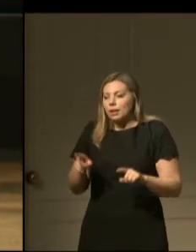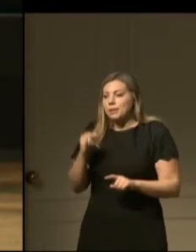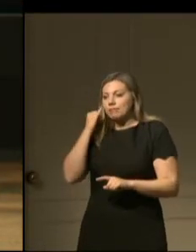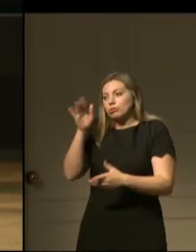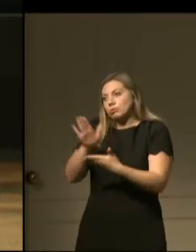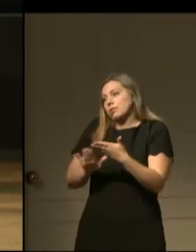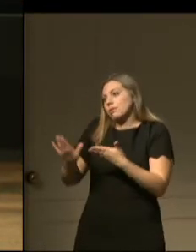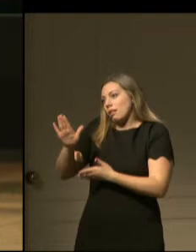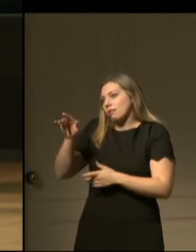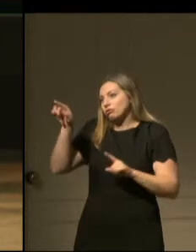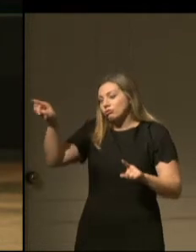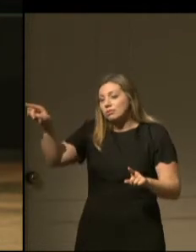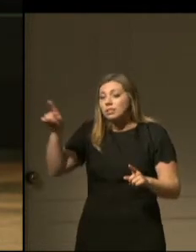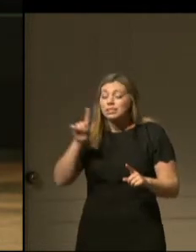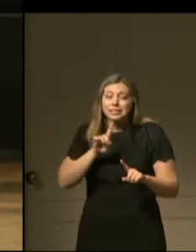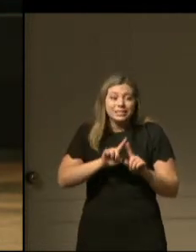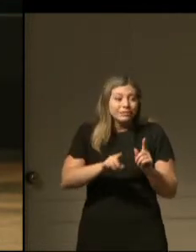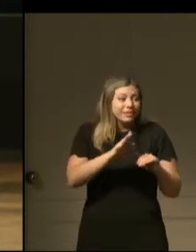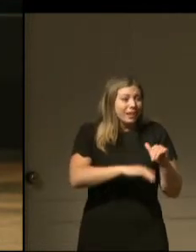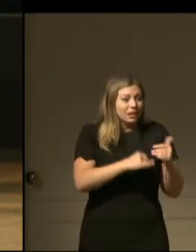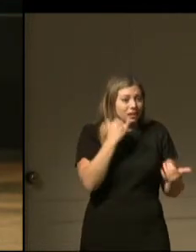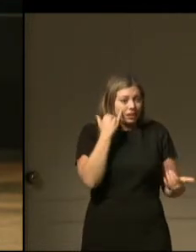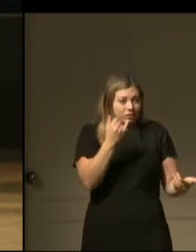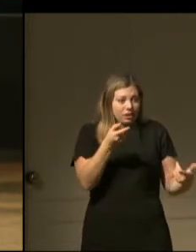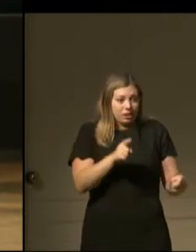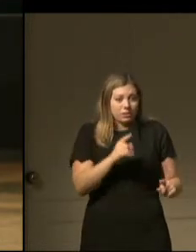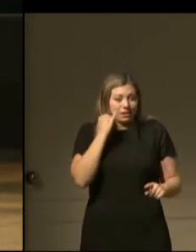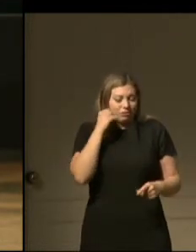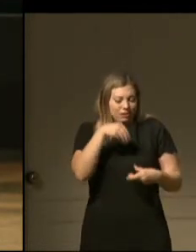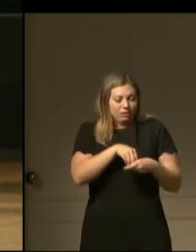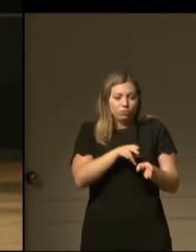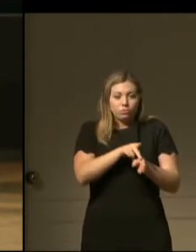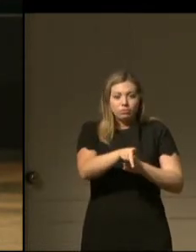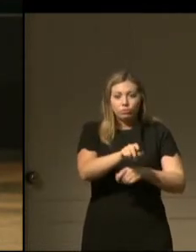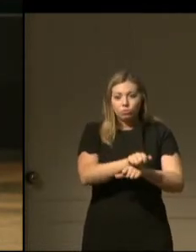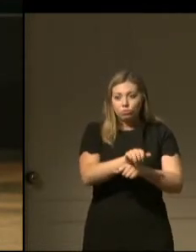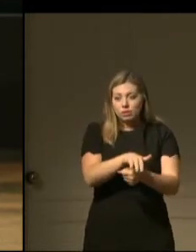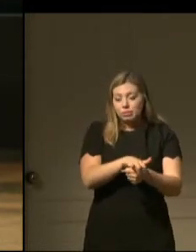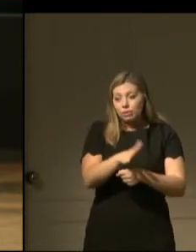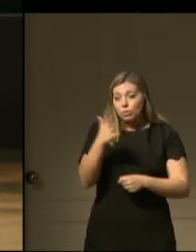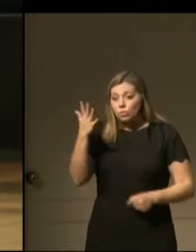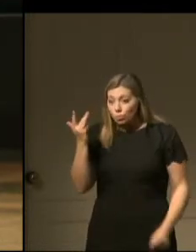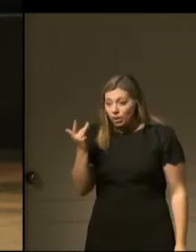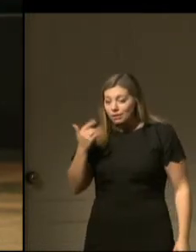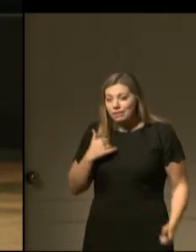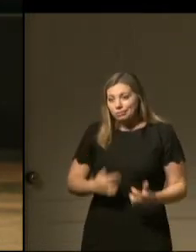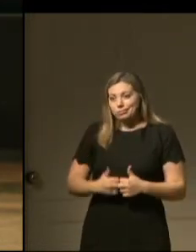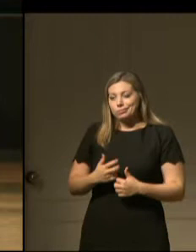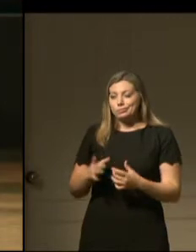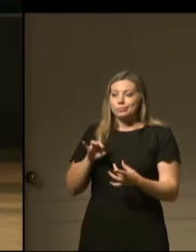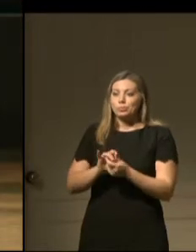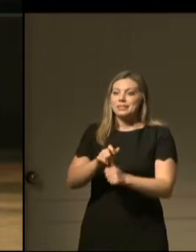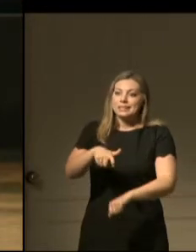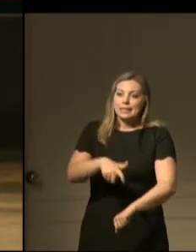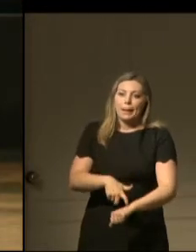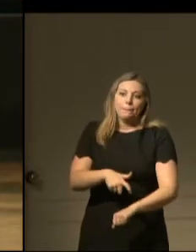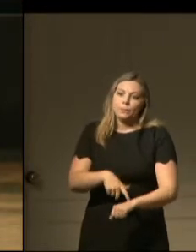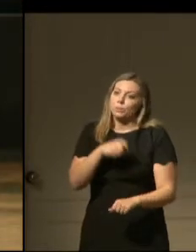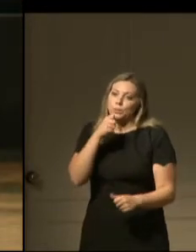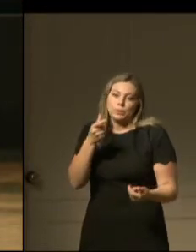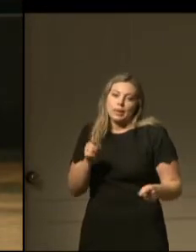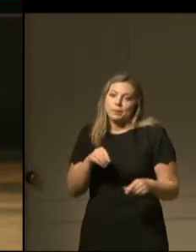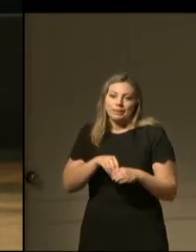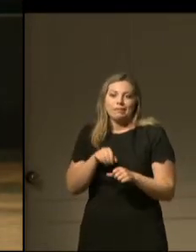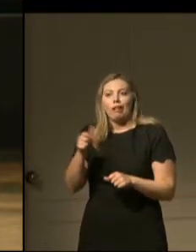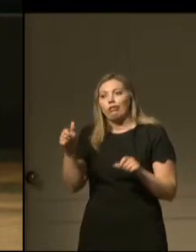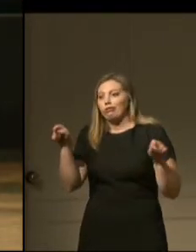at a college. And it's way different than what you would have if you were in a professional workplace, because we have issues around time that you don't have in some of